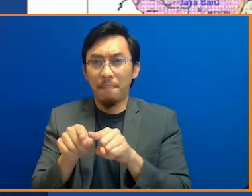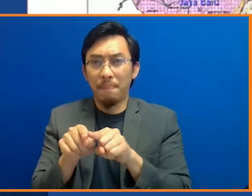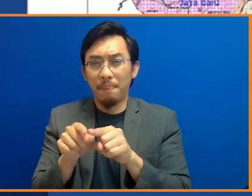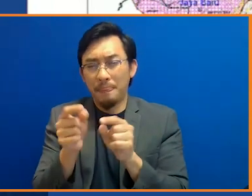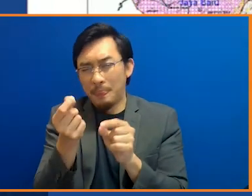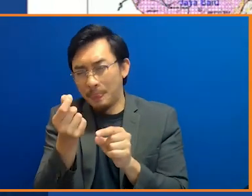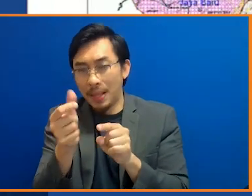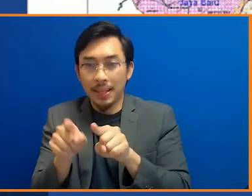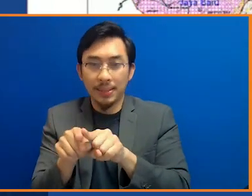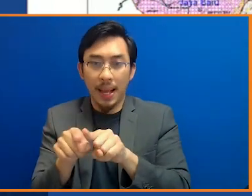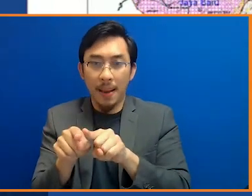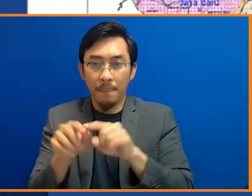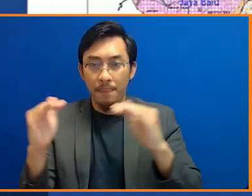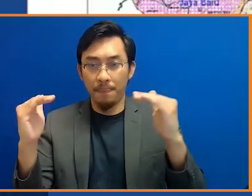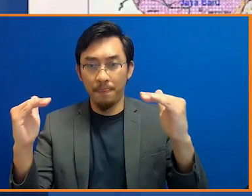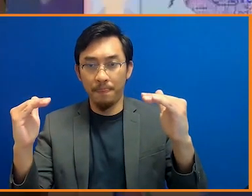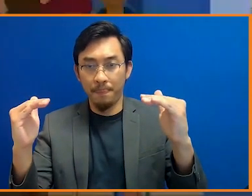graph is